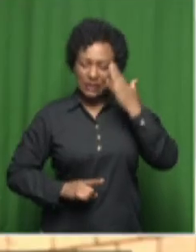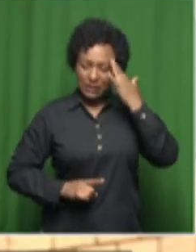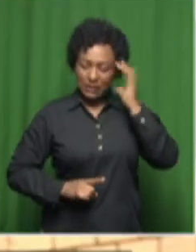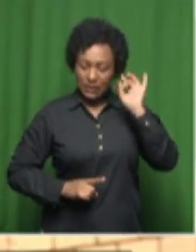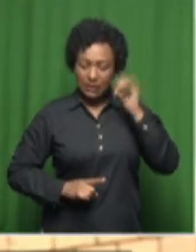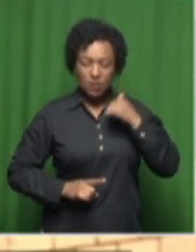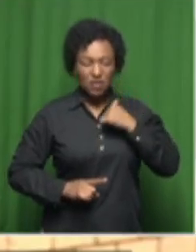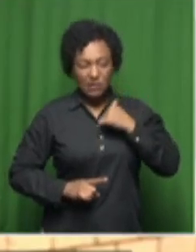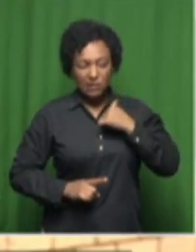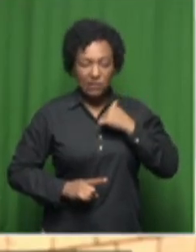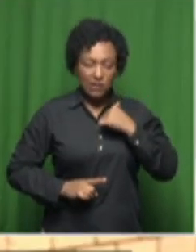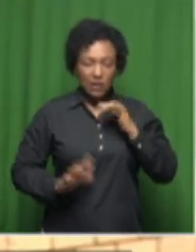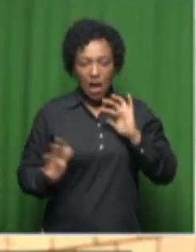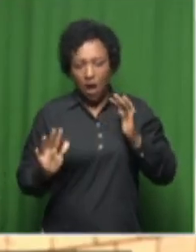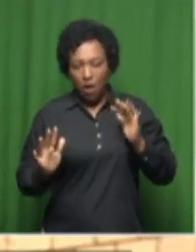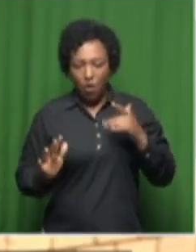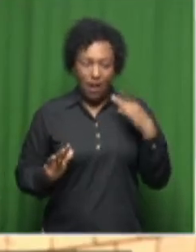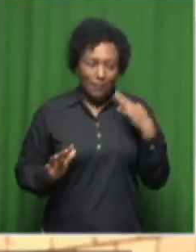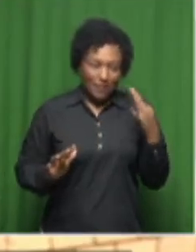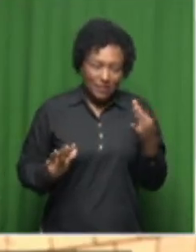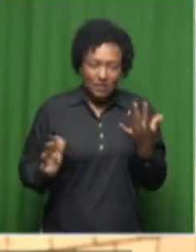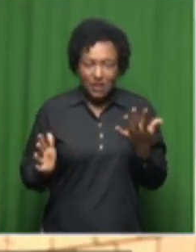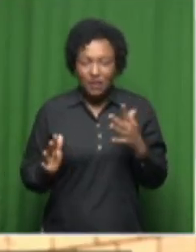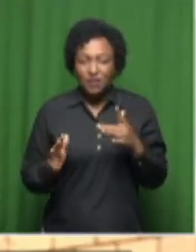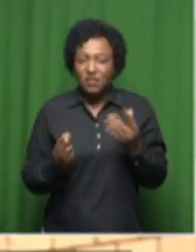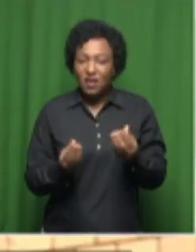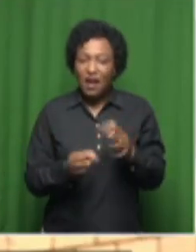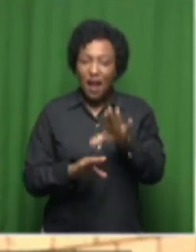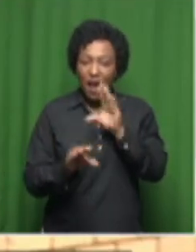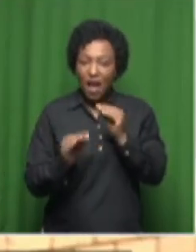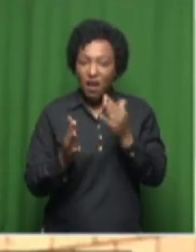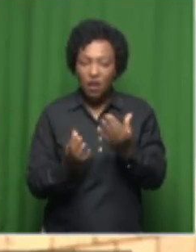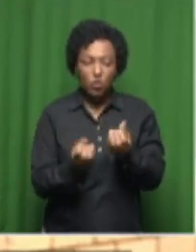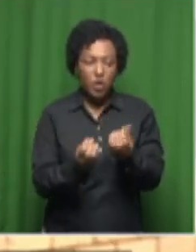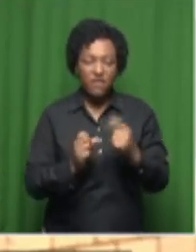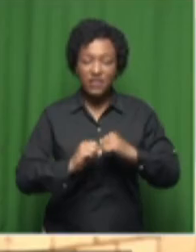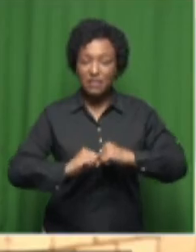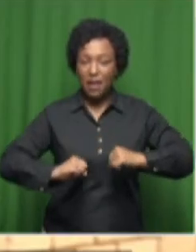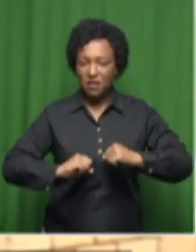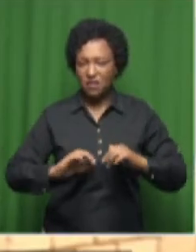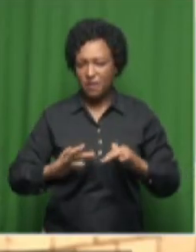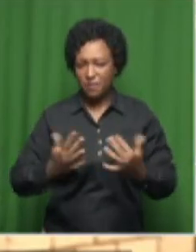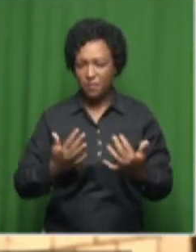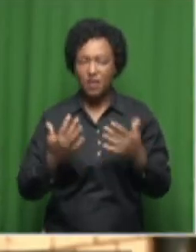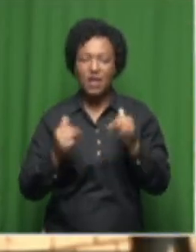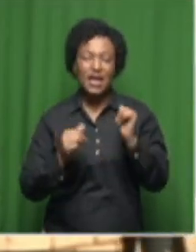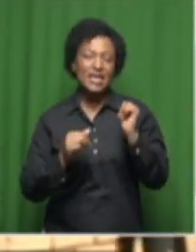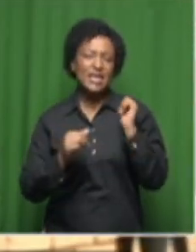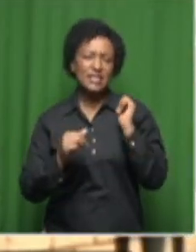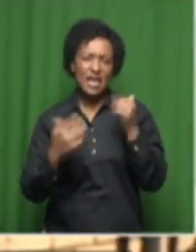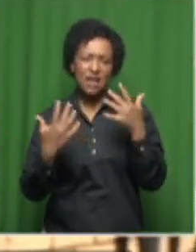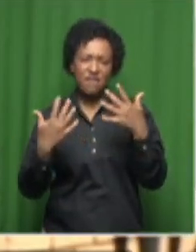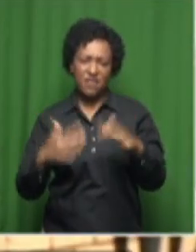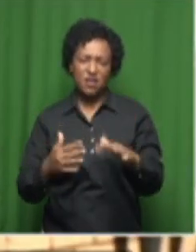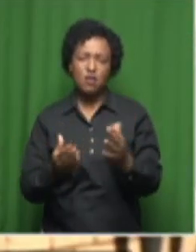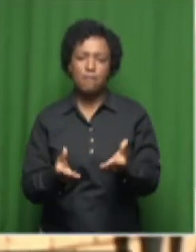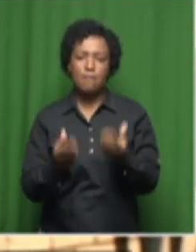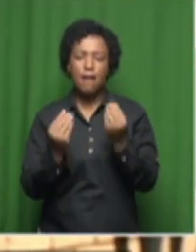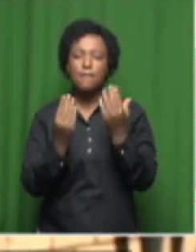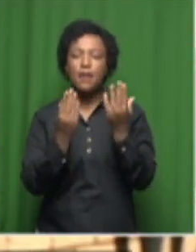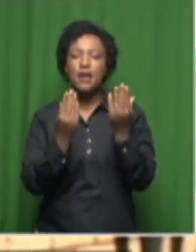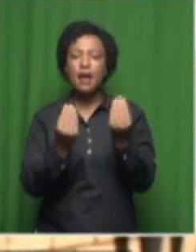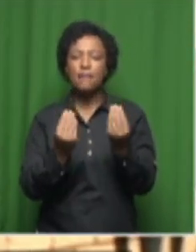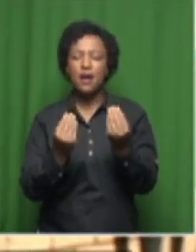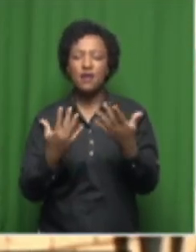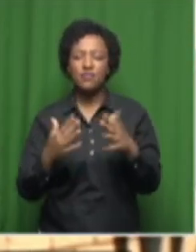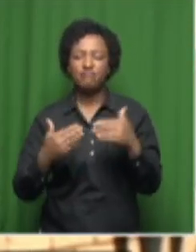can try and place all learners in the area. And I was astounded when I got some of the figures yesterday of what it takes to actually start a